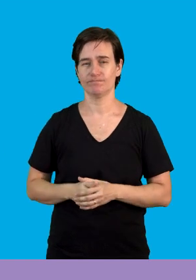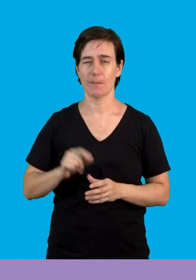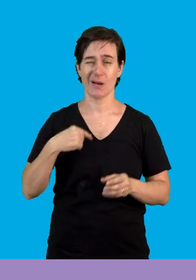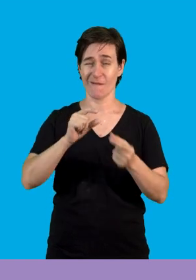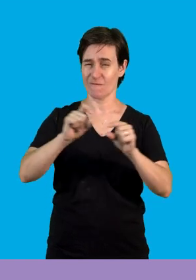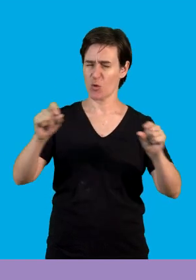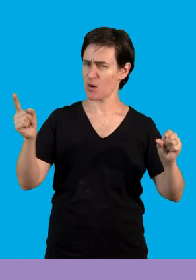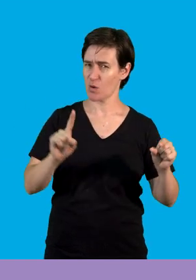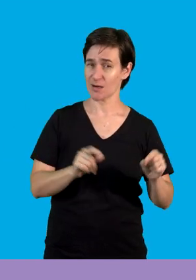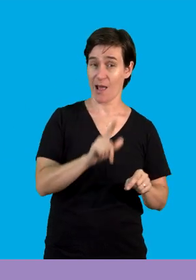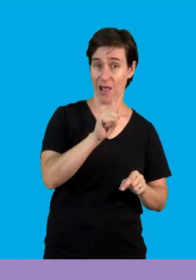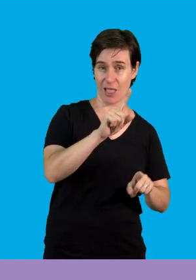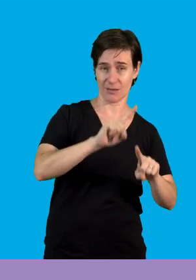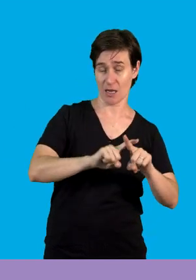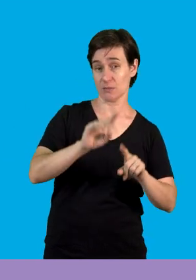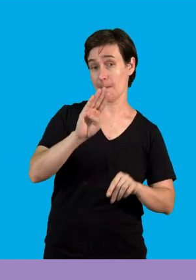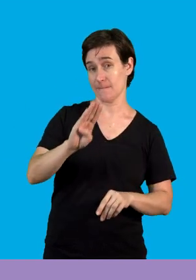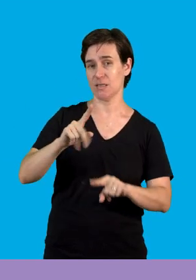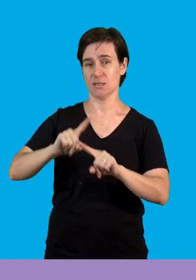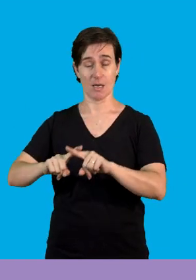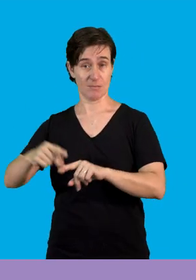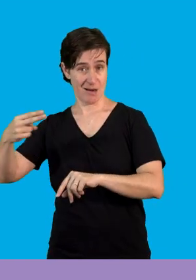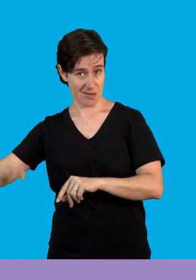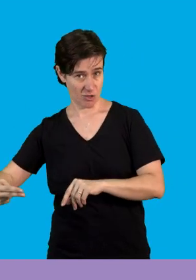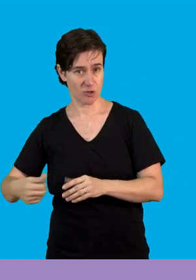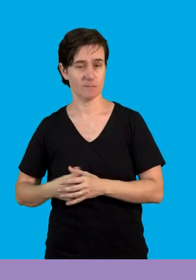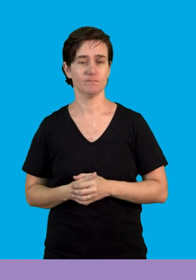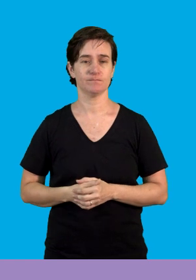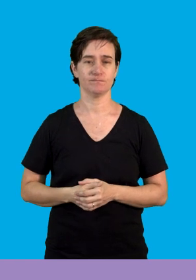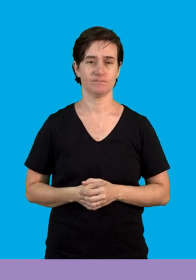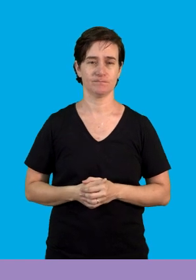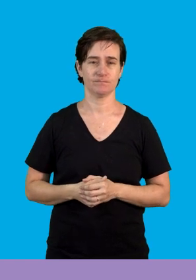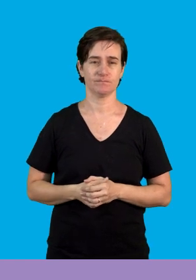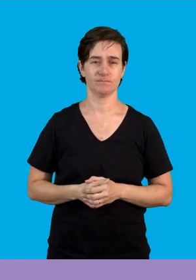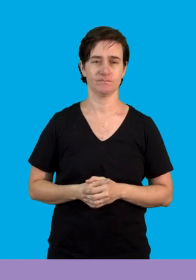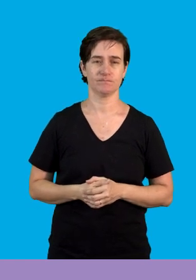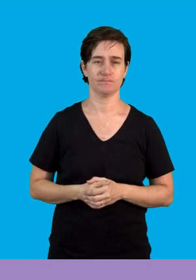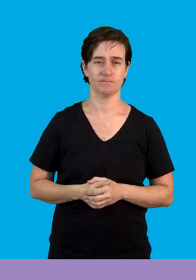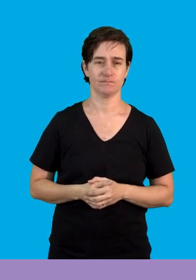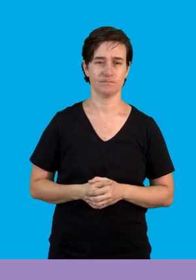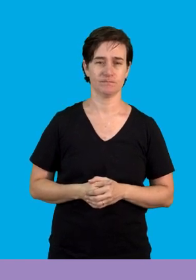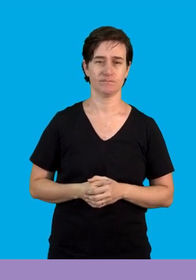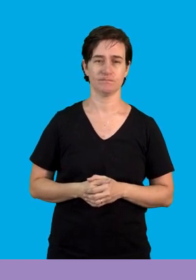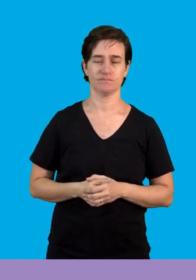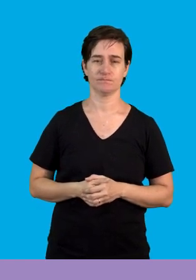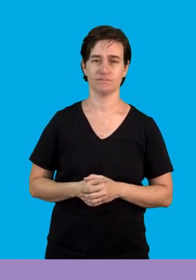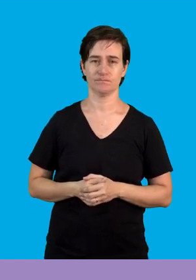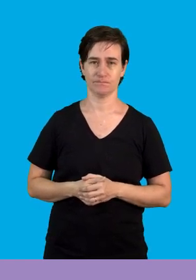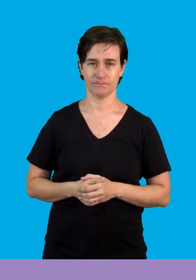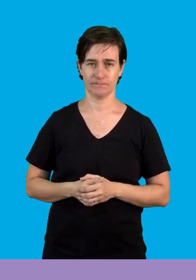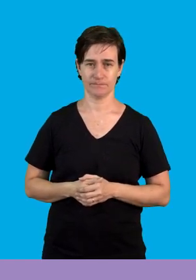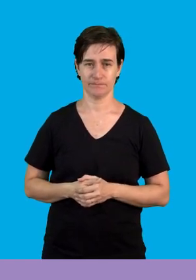formula is going to be the length multiplied by the breadth, which is the area of a rectangle, and then we are going to add that with